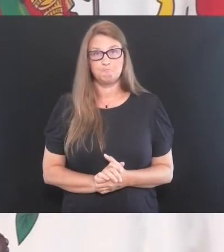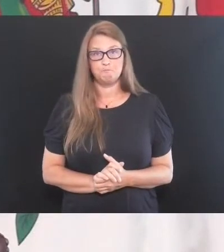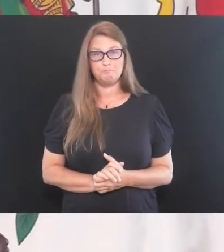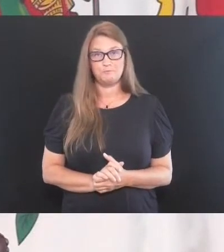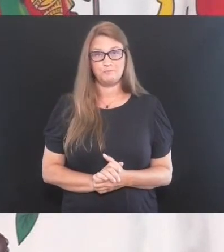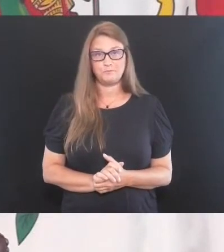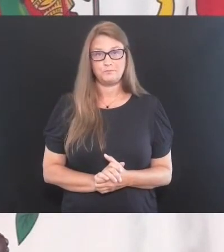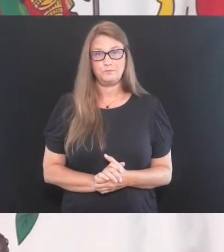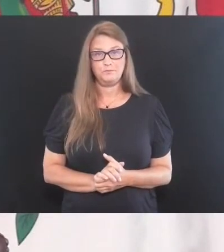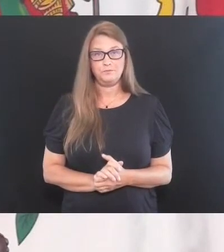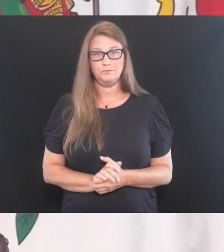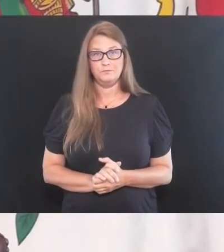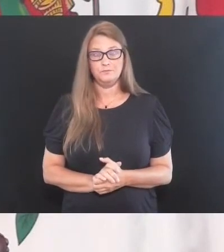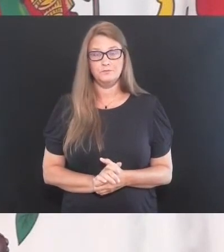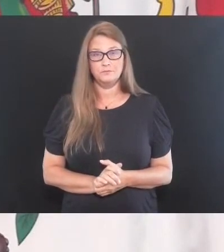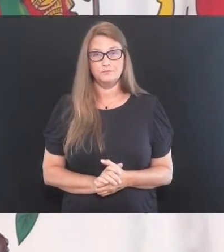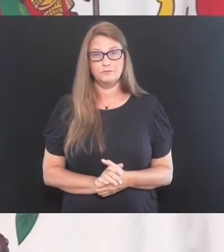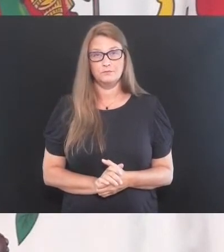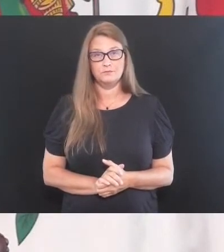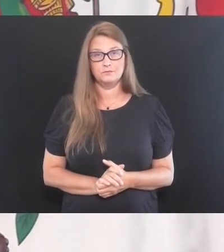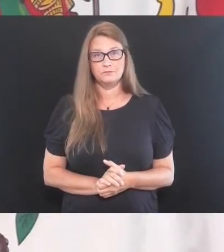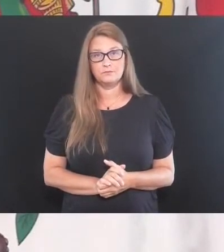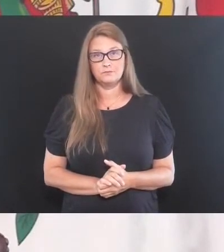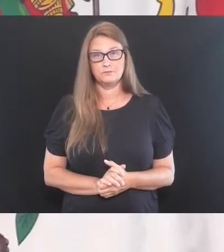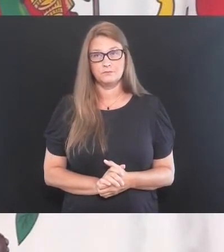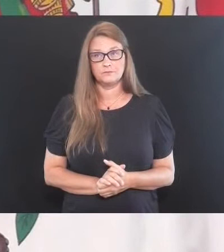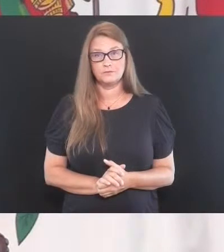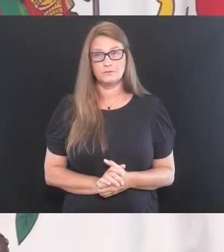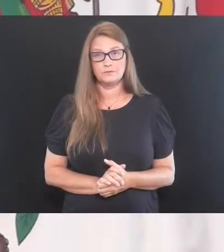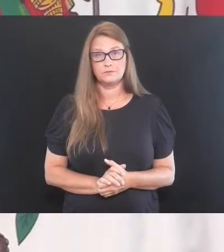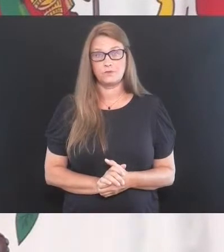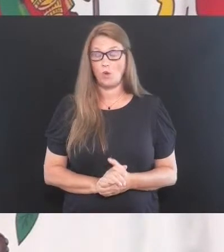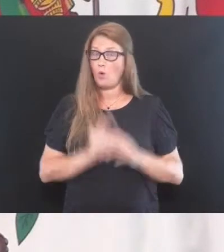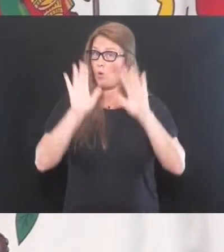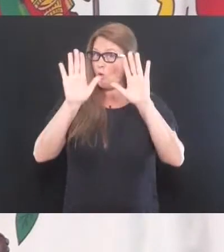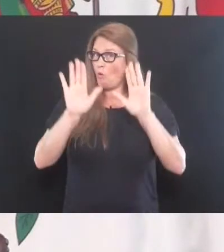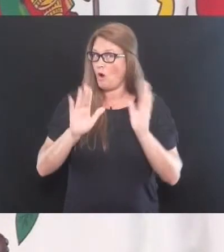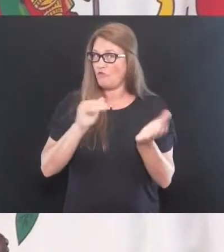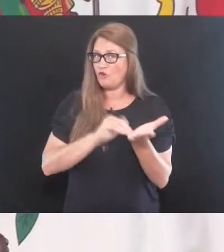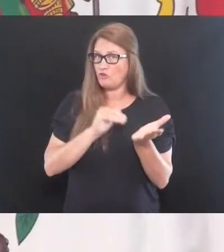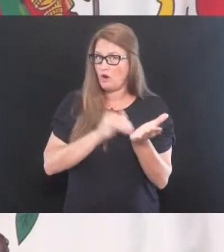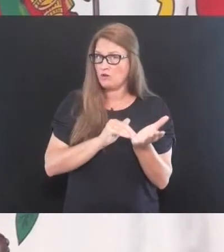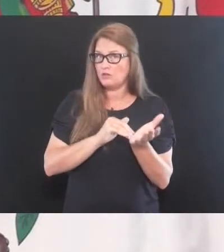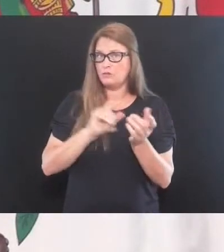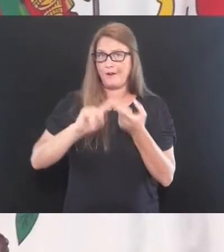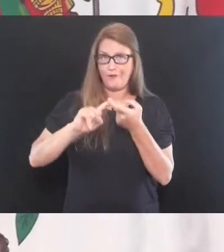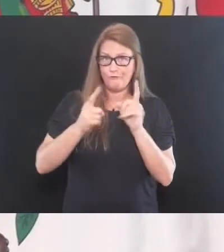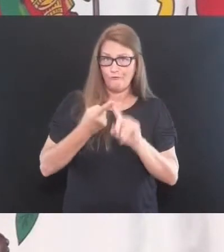A great doc, a great friend,